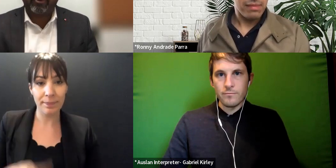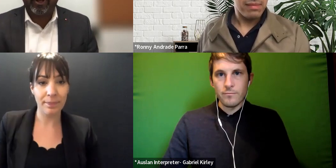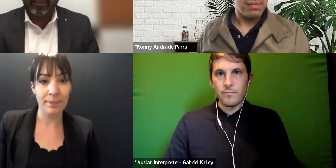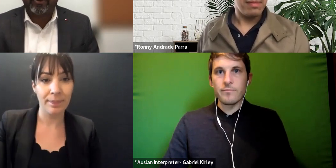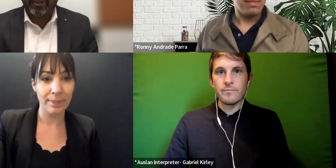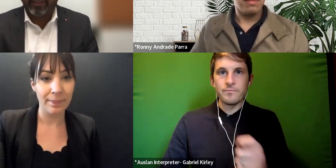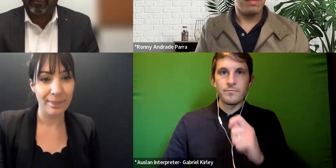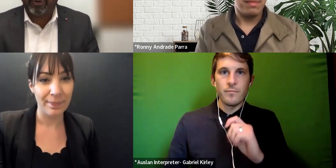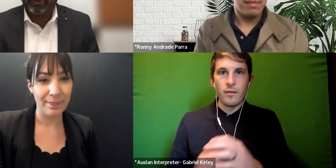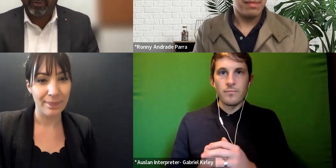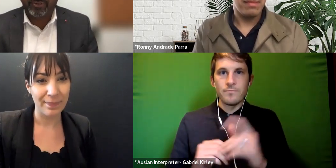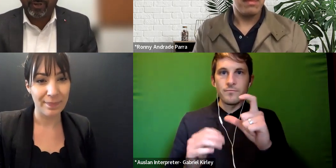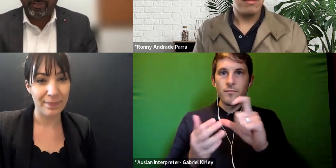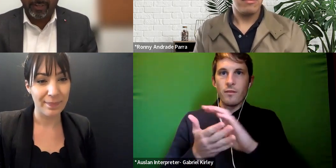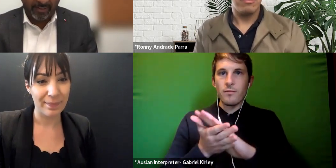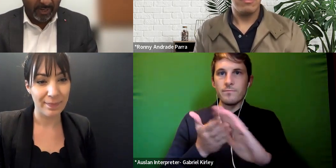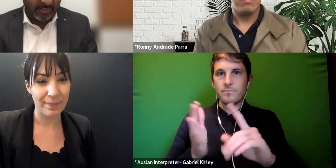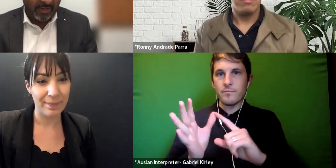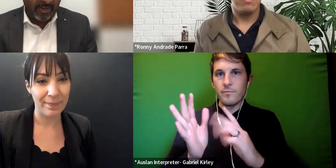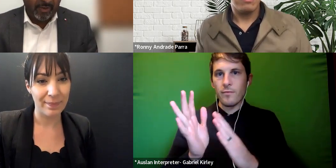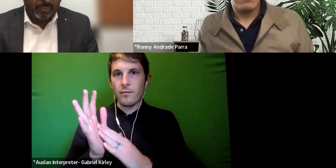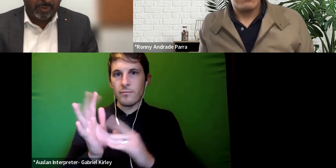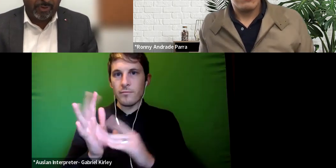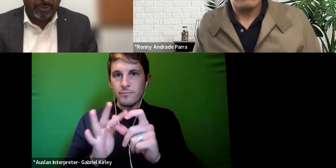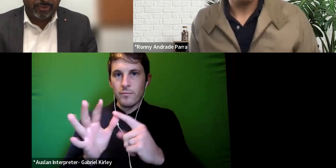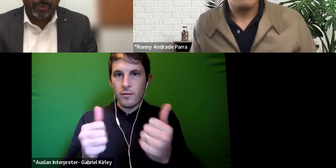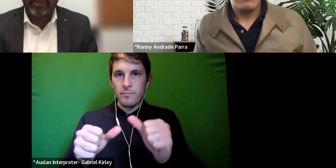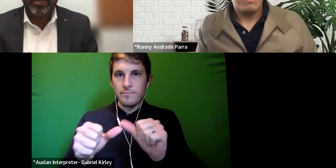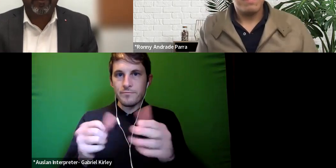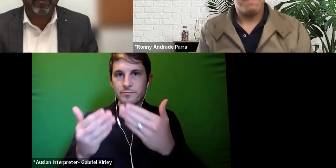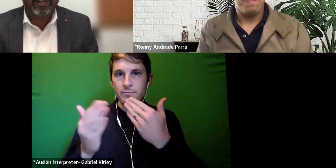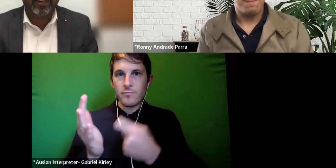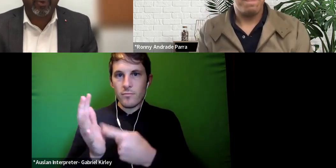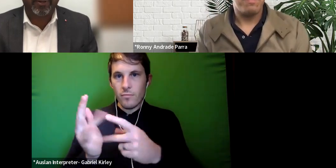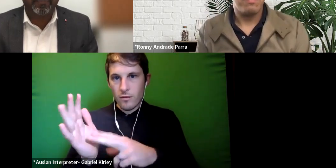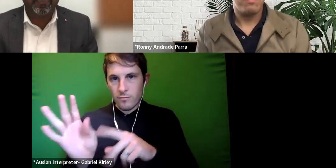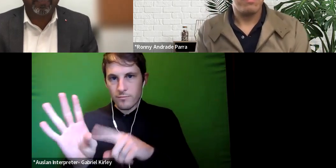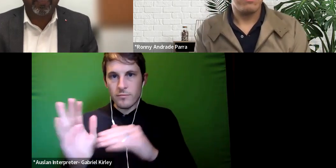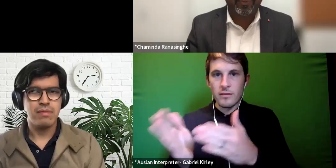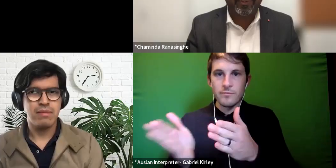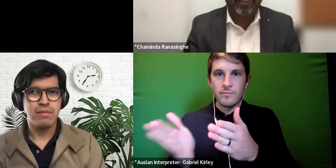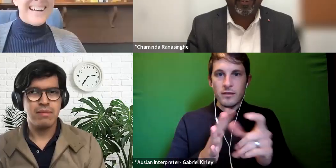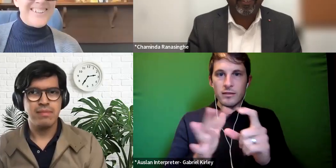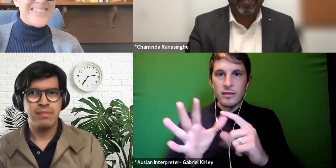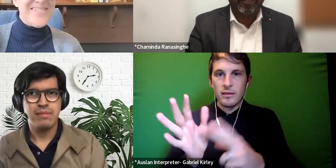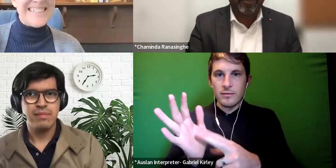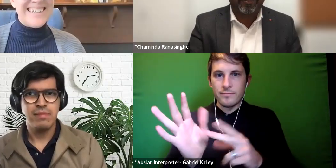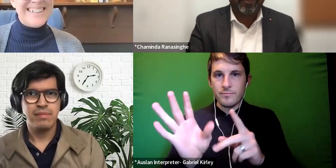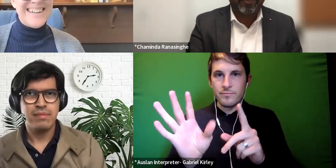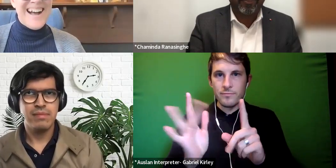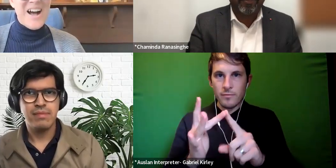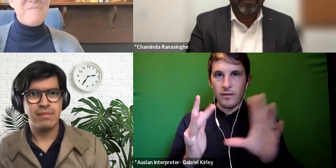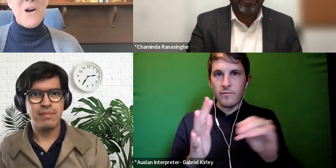Thank you, Ronnie. It's great to hear from both you and Tracy. We'll go to Danny from Deakin. Welcome. Yeah, hello,